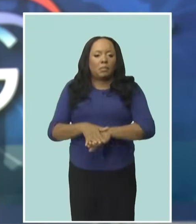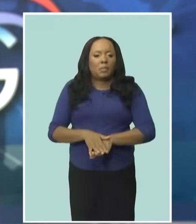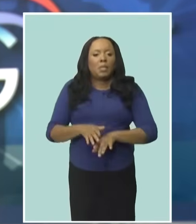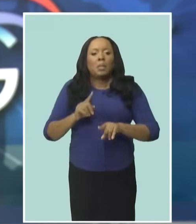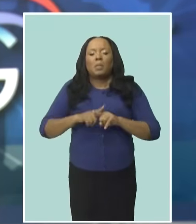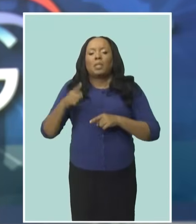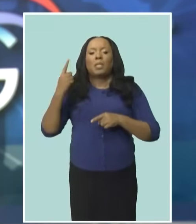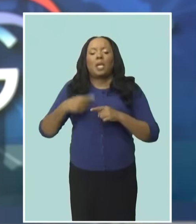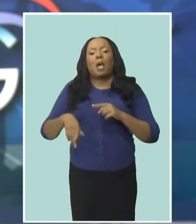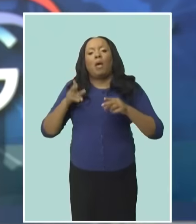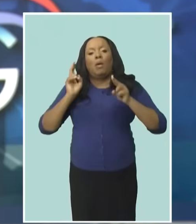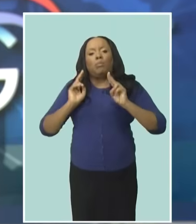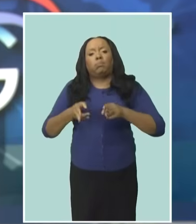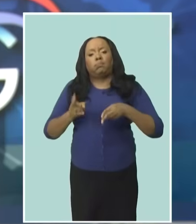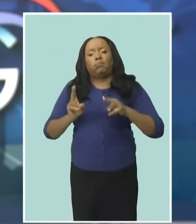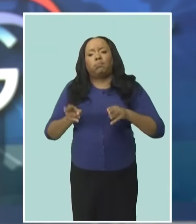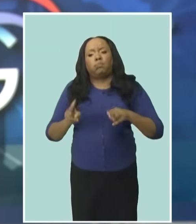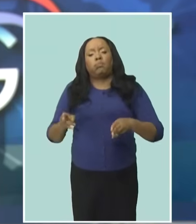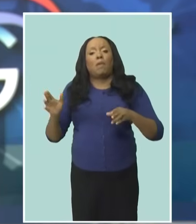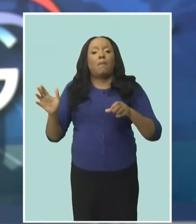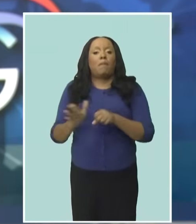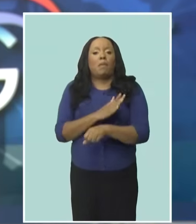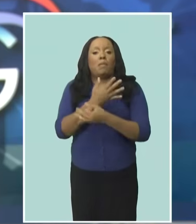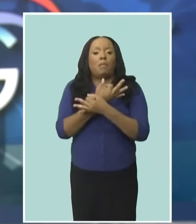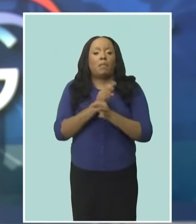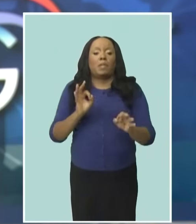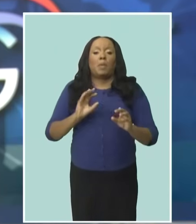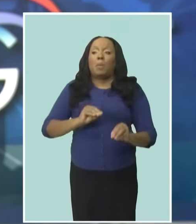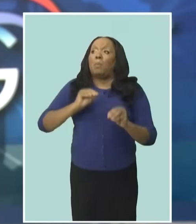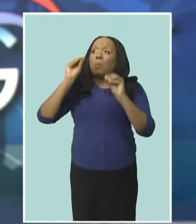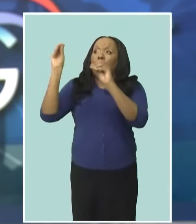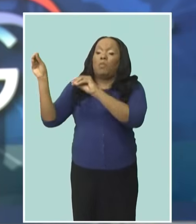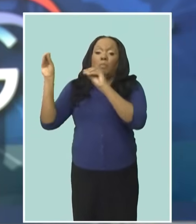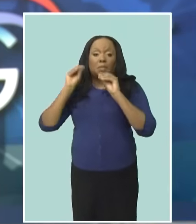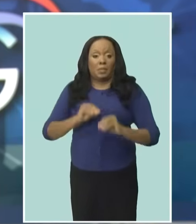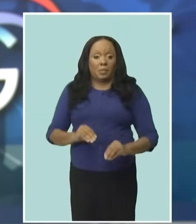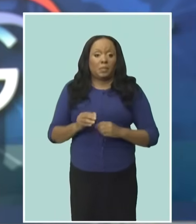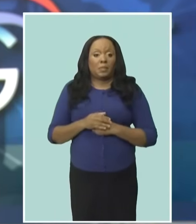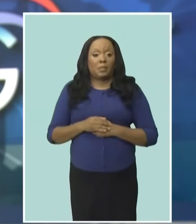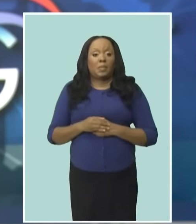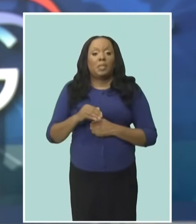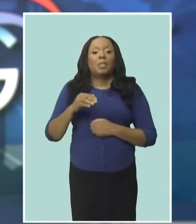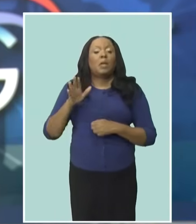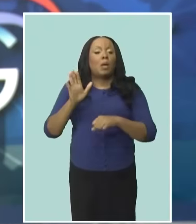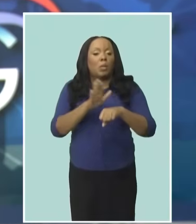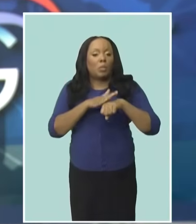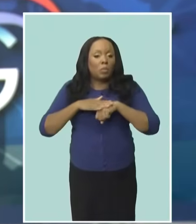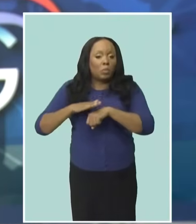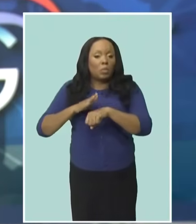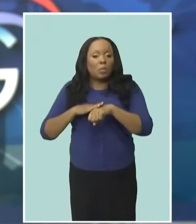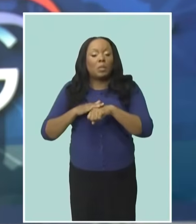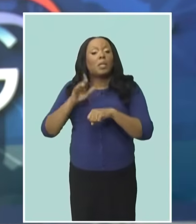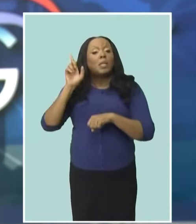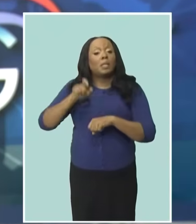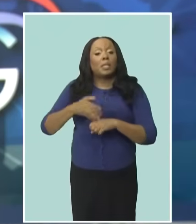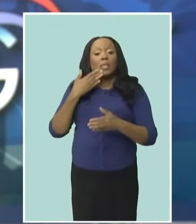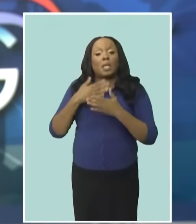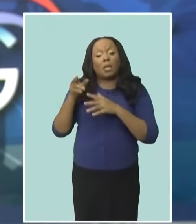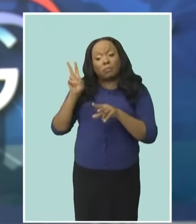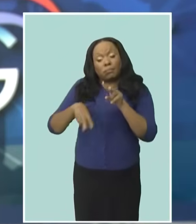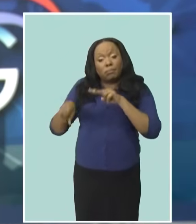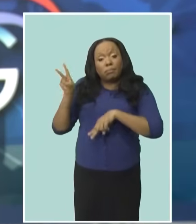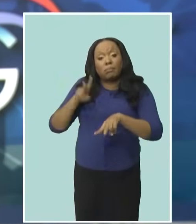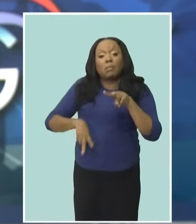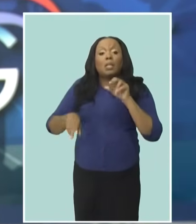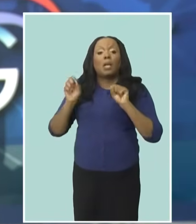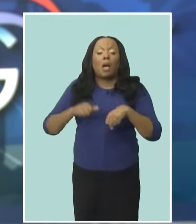rushed. General Secretary of CTUSAB, Dennis De Pisa, says the Congress cautions that without proper monitoring, the